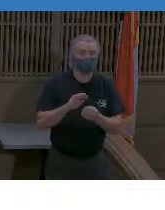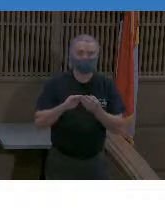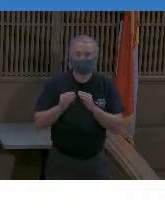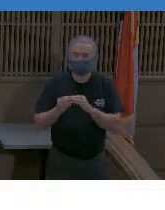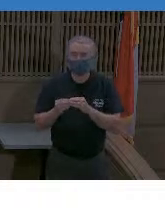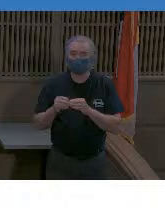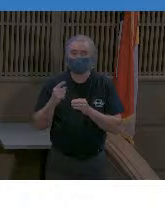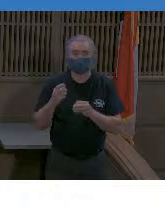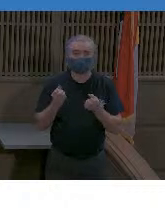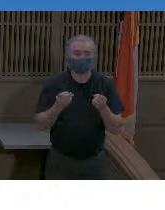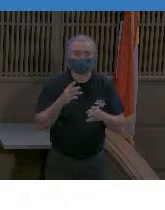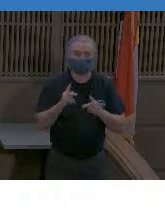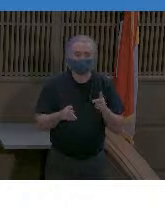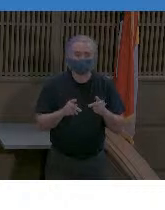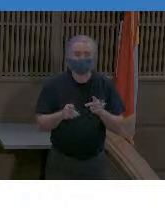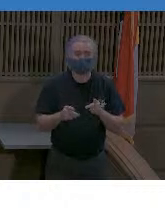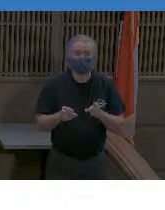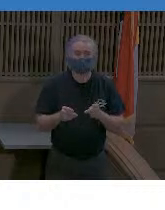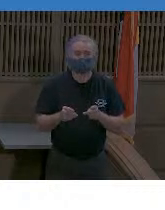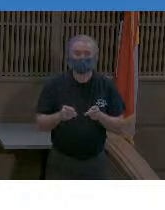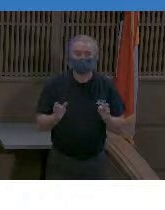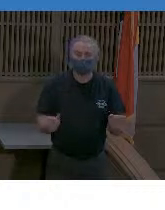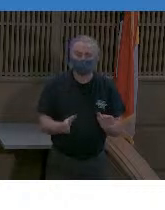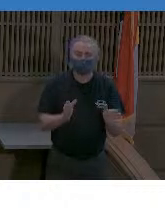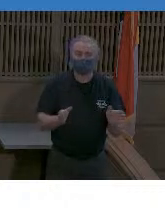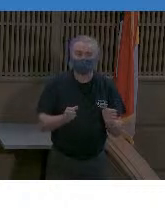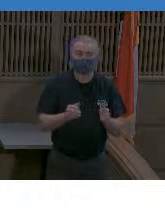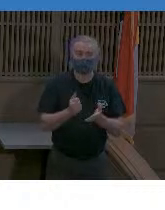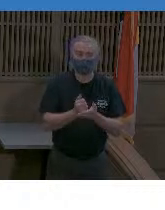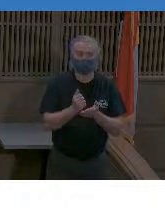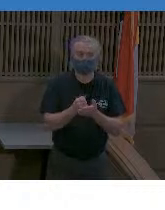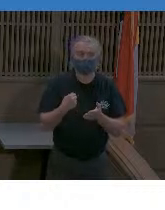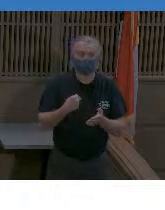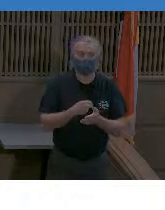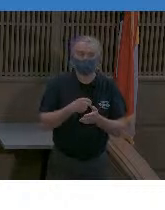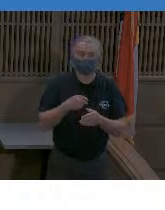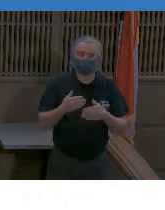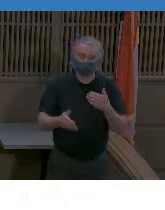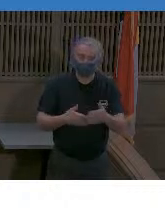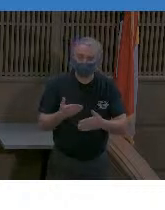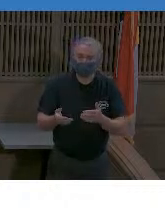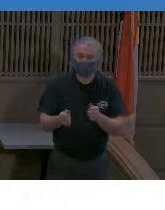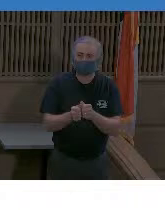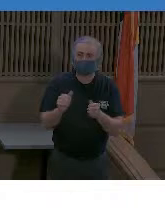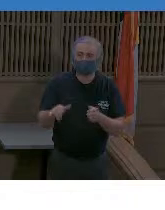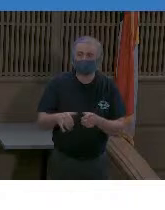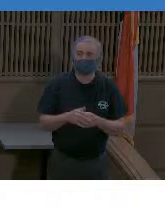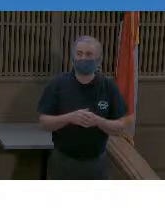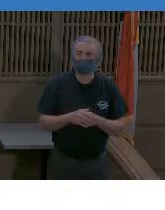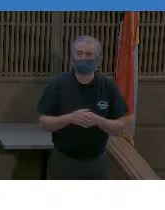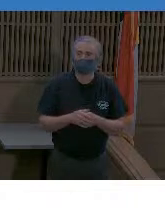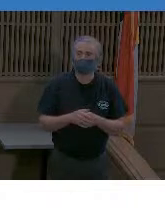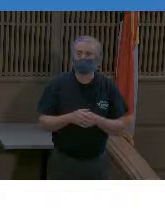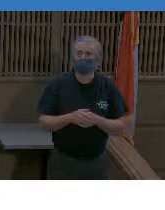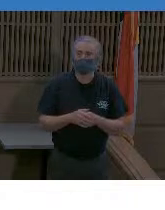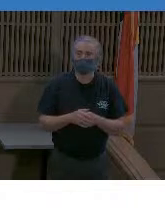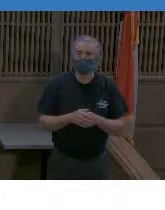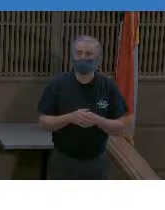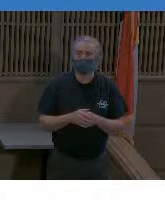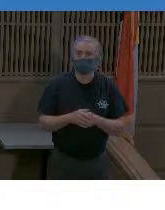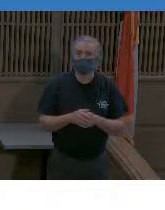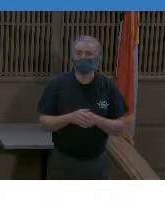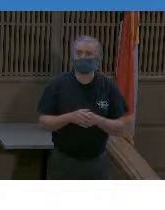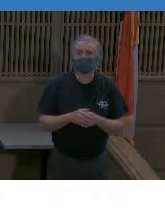folks pulling in one direction, I don't think we would be standing here today and saying that we had administered over